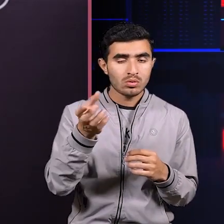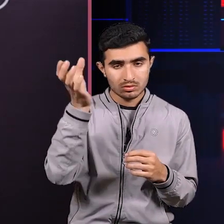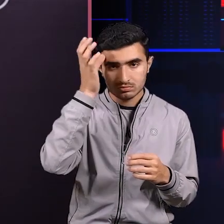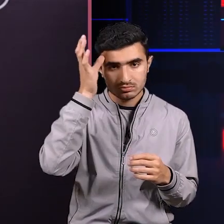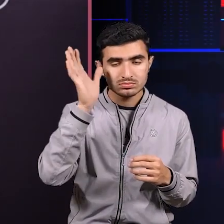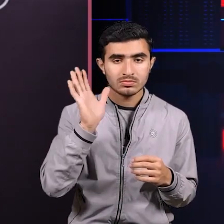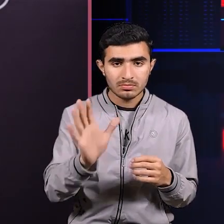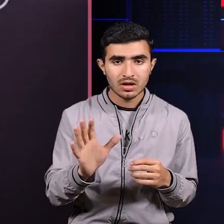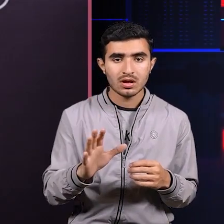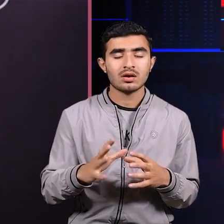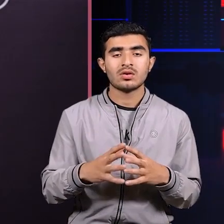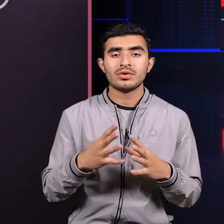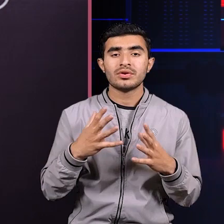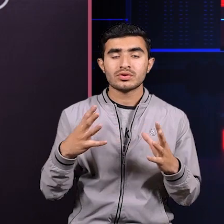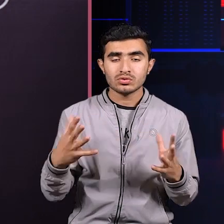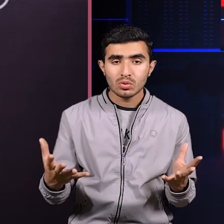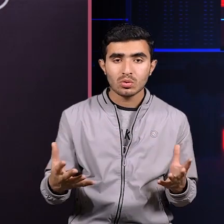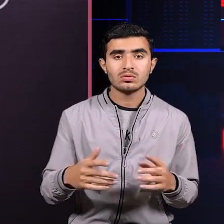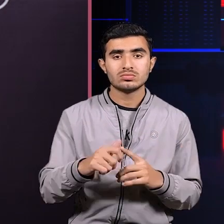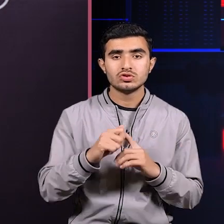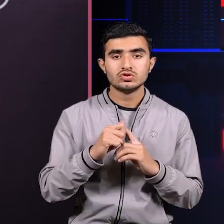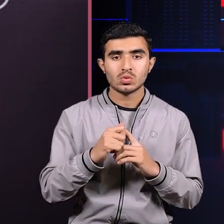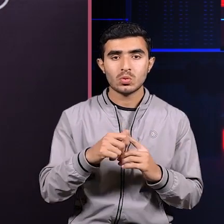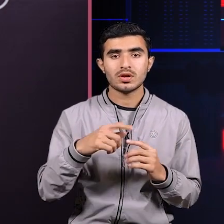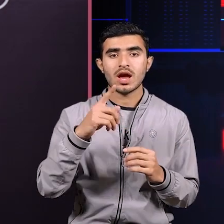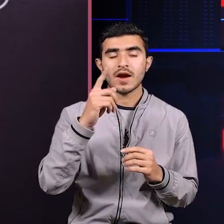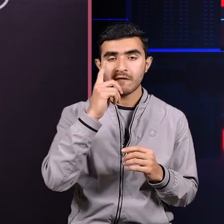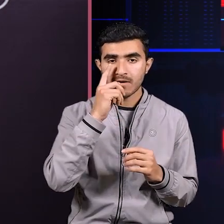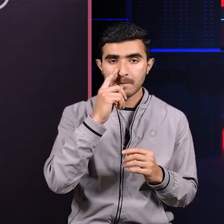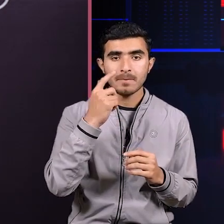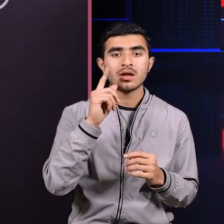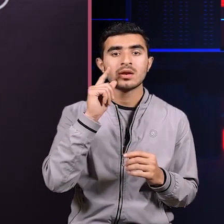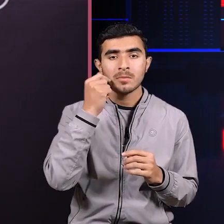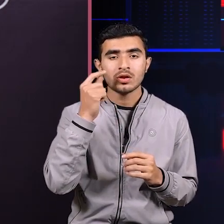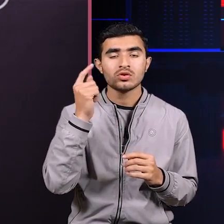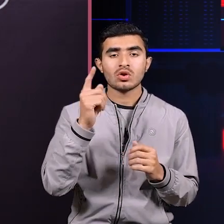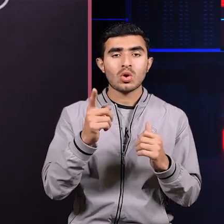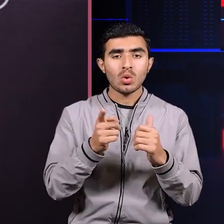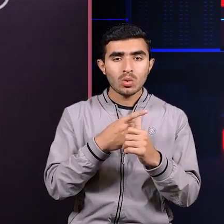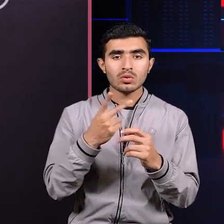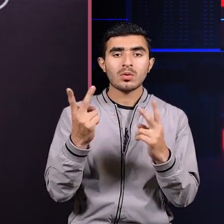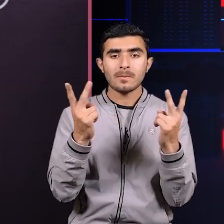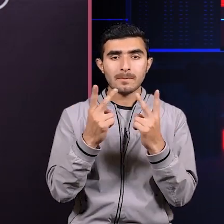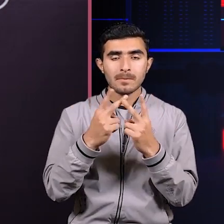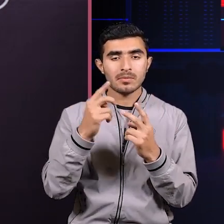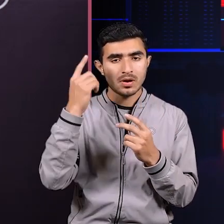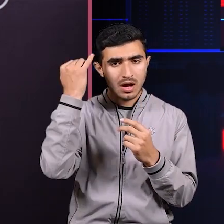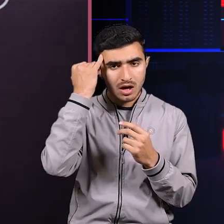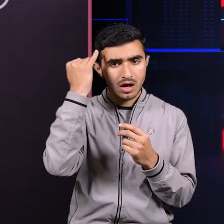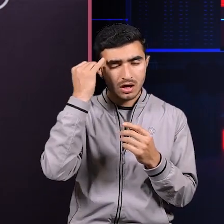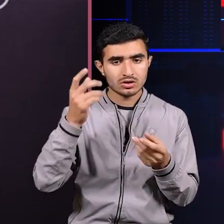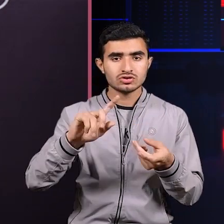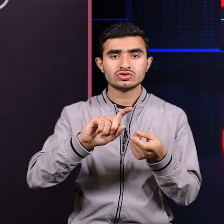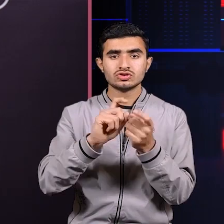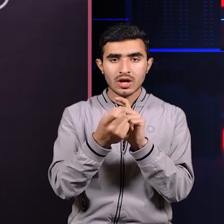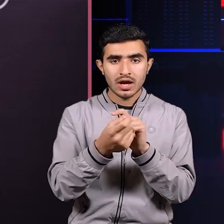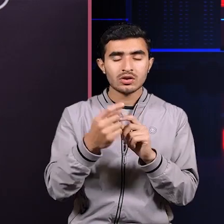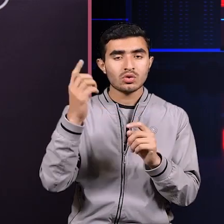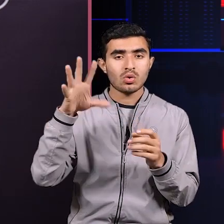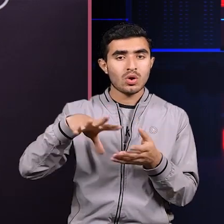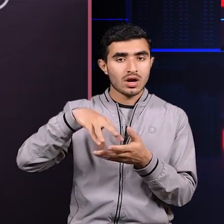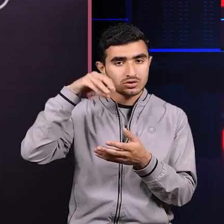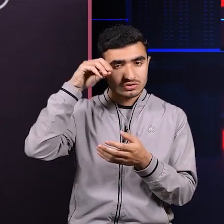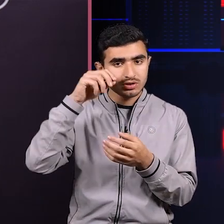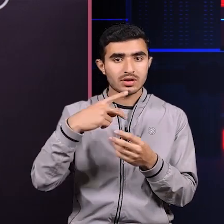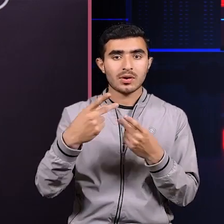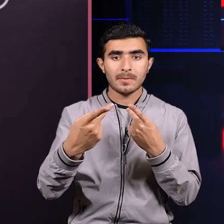and boys, don't give up on your dreams. I've had to face a lot of struggles to get where I am today. It was not easy to